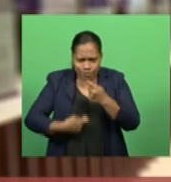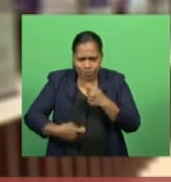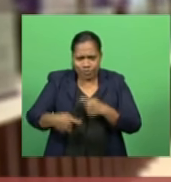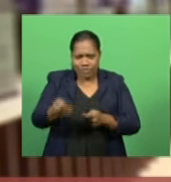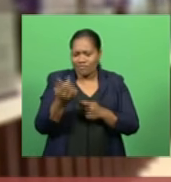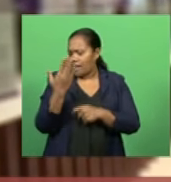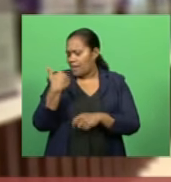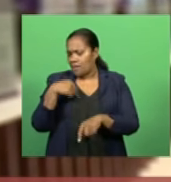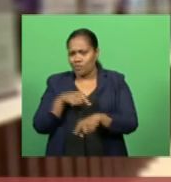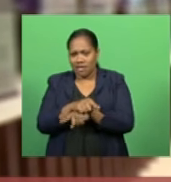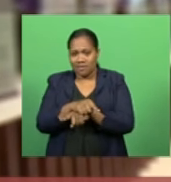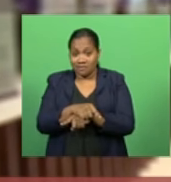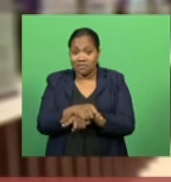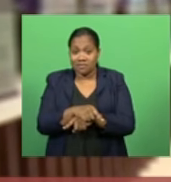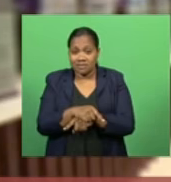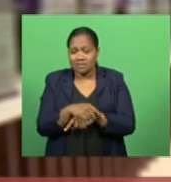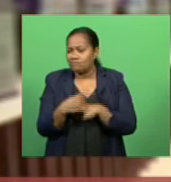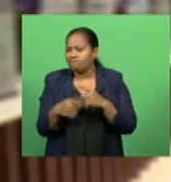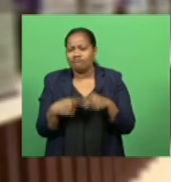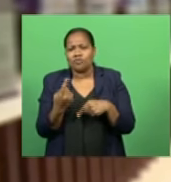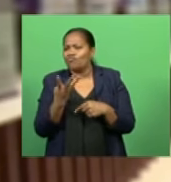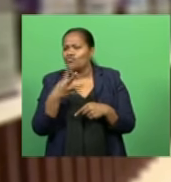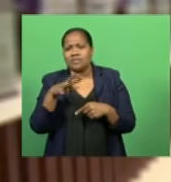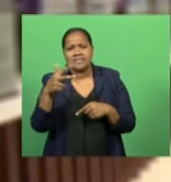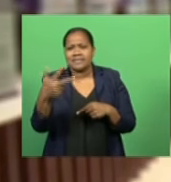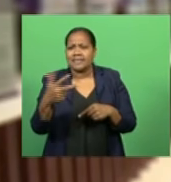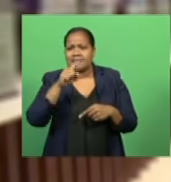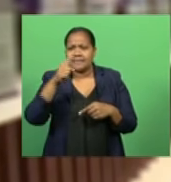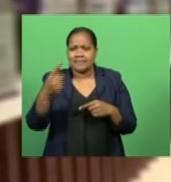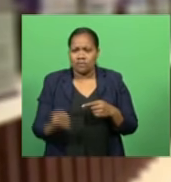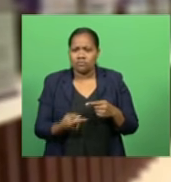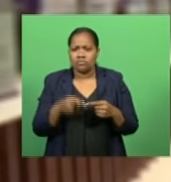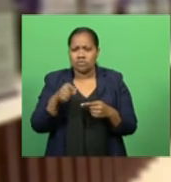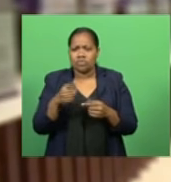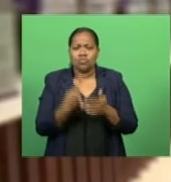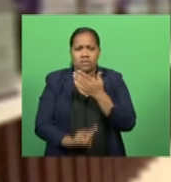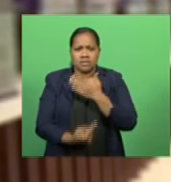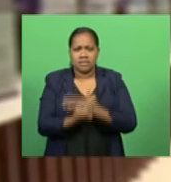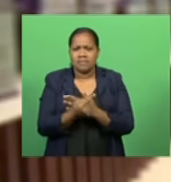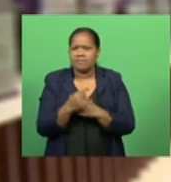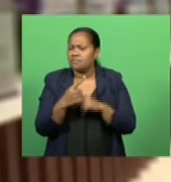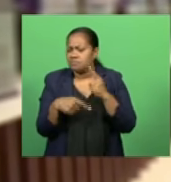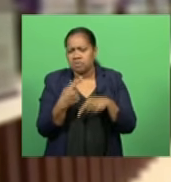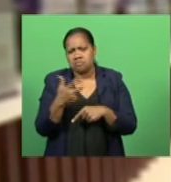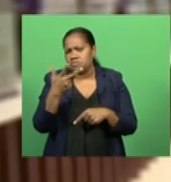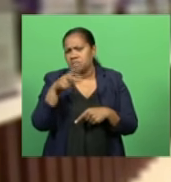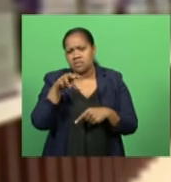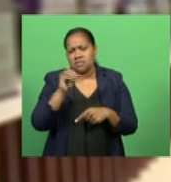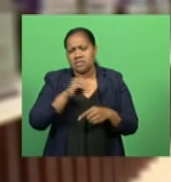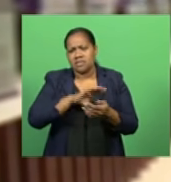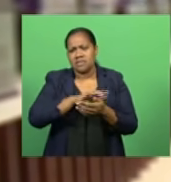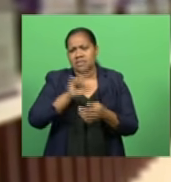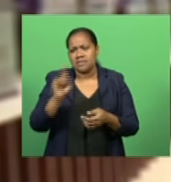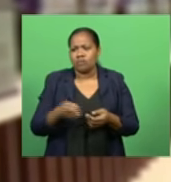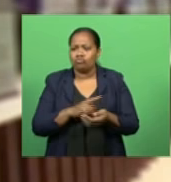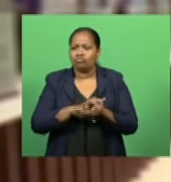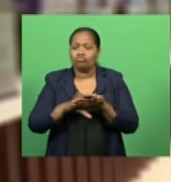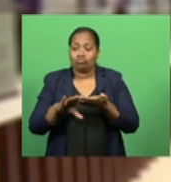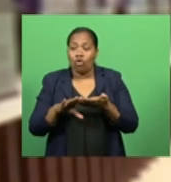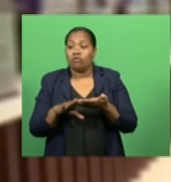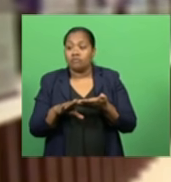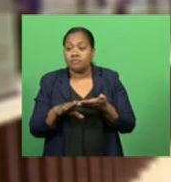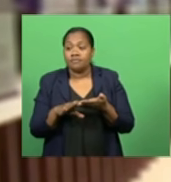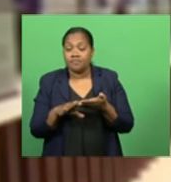week. Approximately 48,000 shares were traded, amounting to more than $80,000. 6